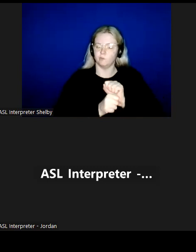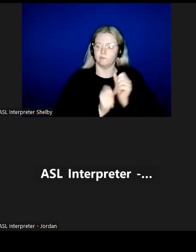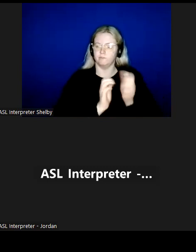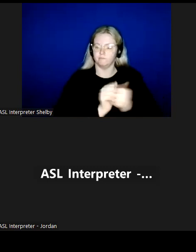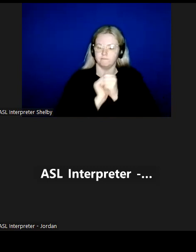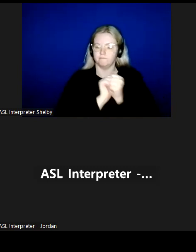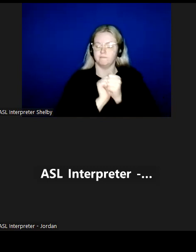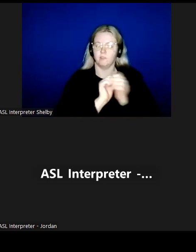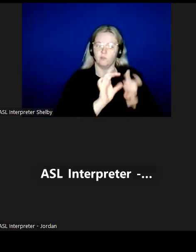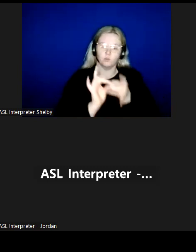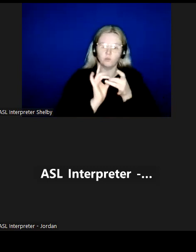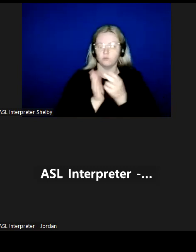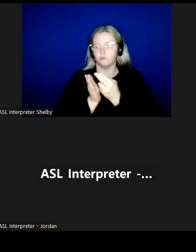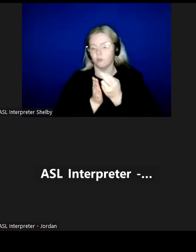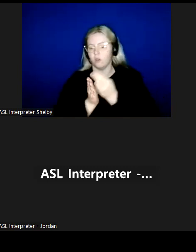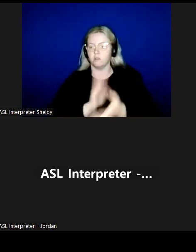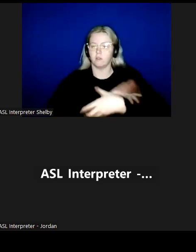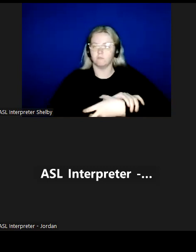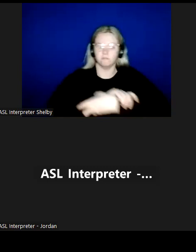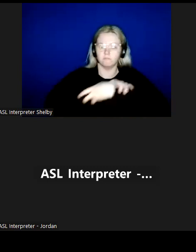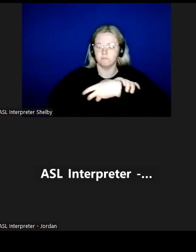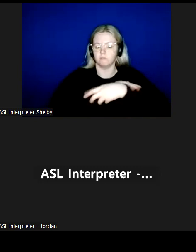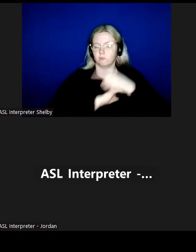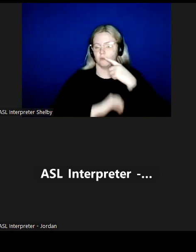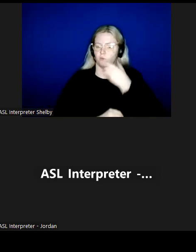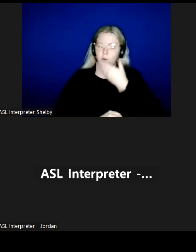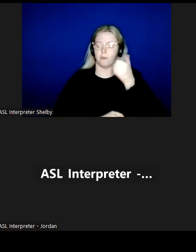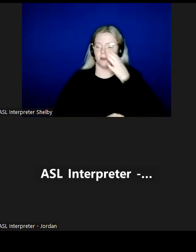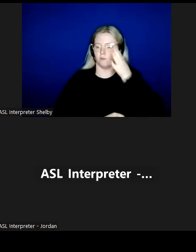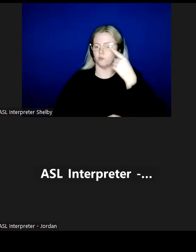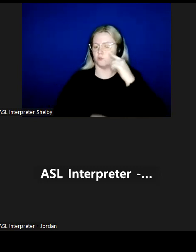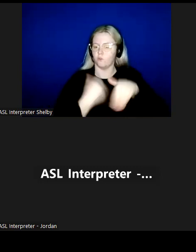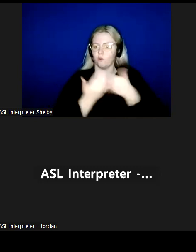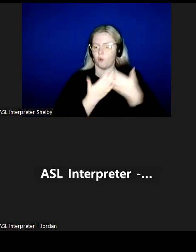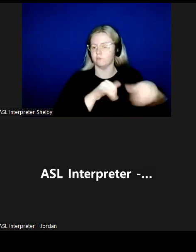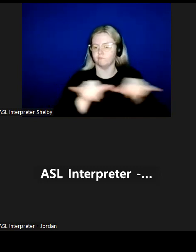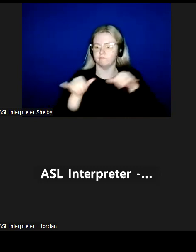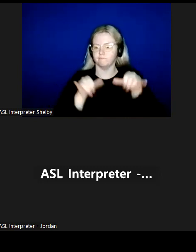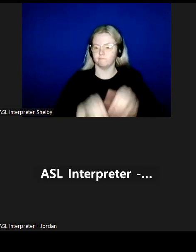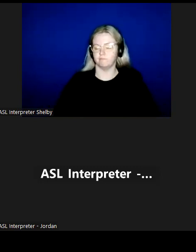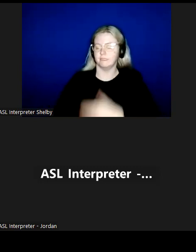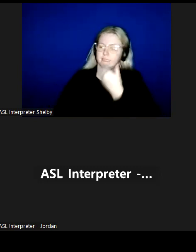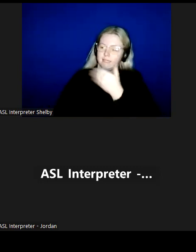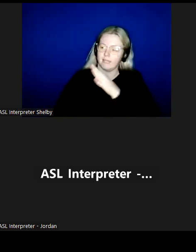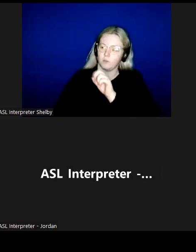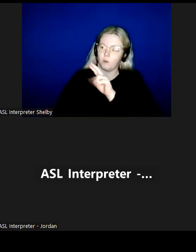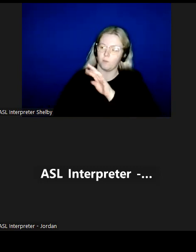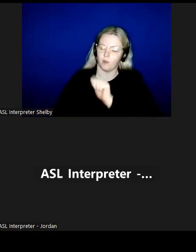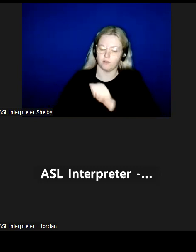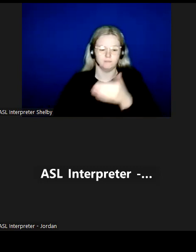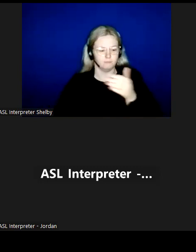and reconciliation to make a better future for all. Thank you so much, Barb. You're